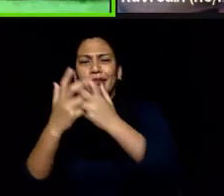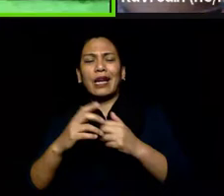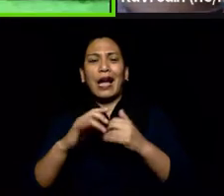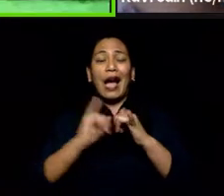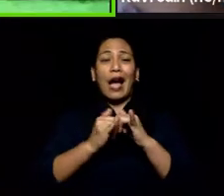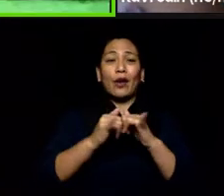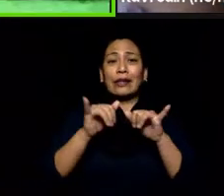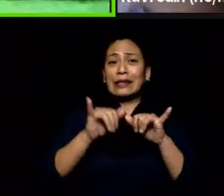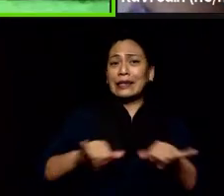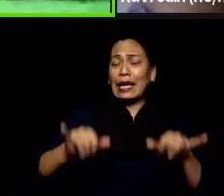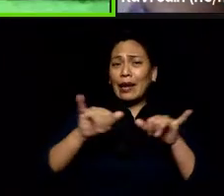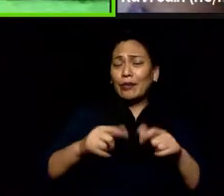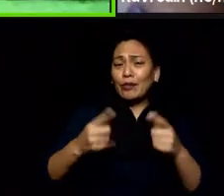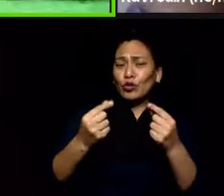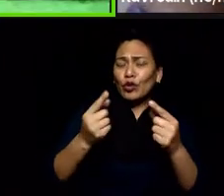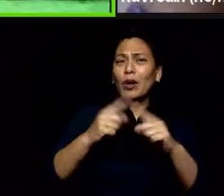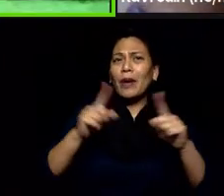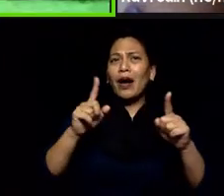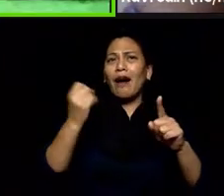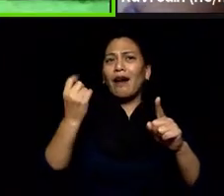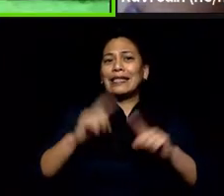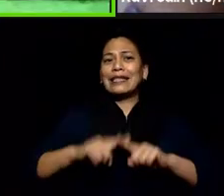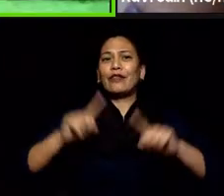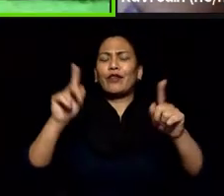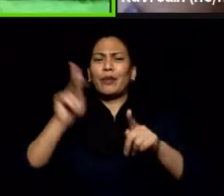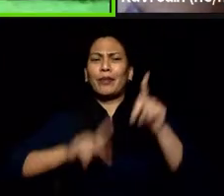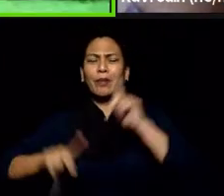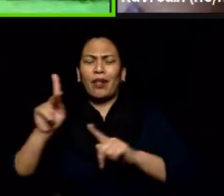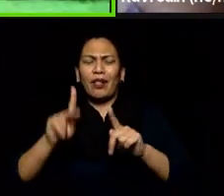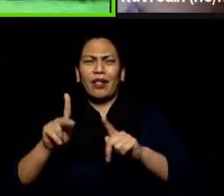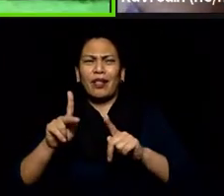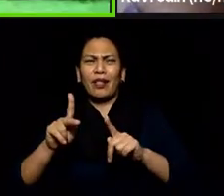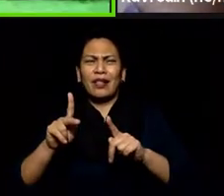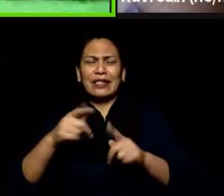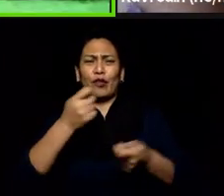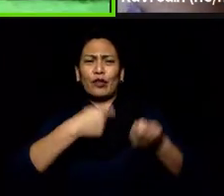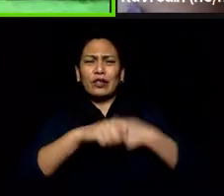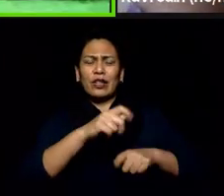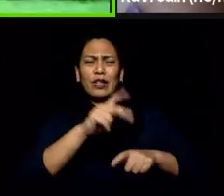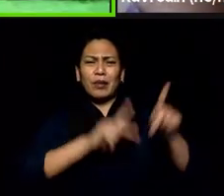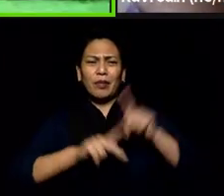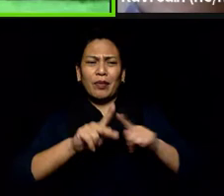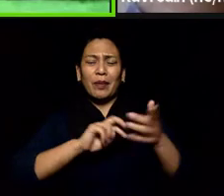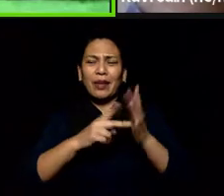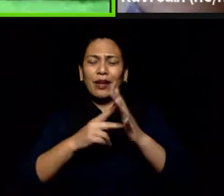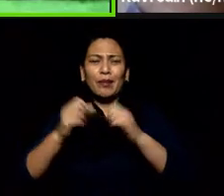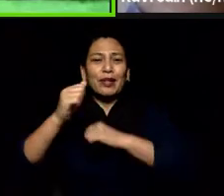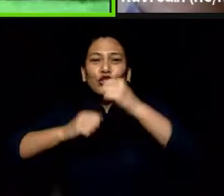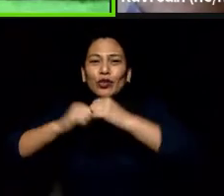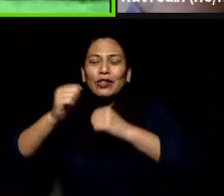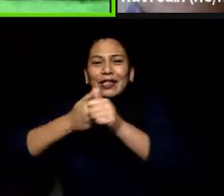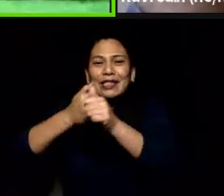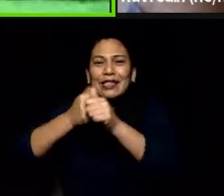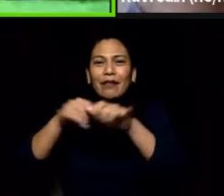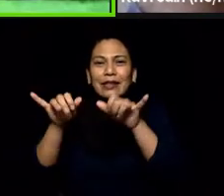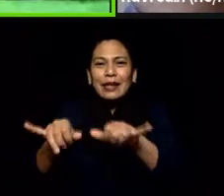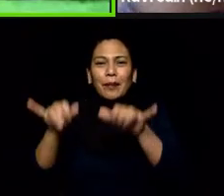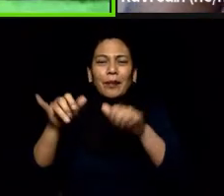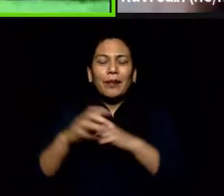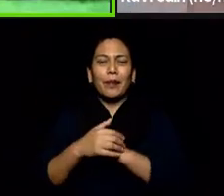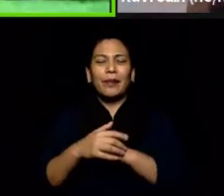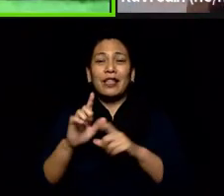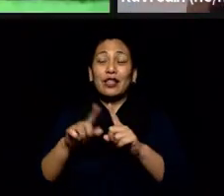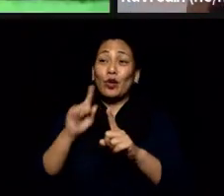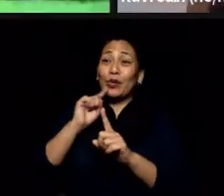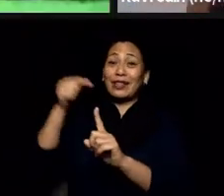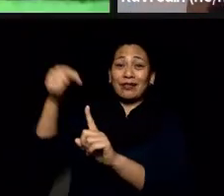it, but to do it with different people. So if we're doing it with different people, then why are we doing it? We're not doing it the way we were doing it. So things mm-hmm. have to